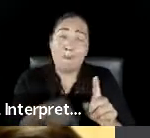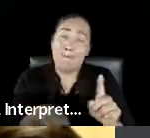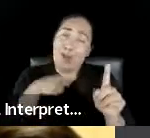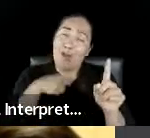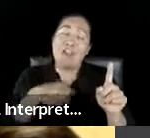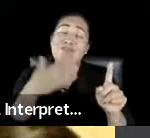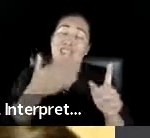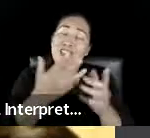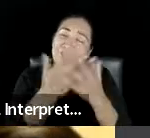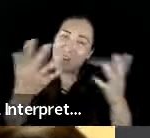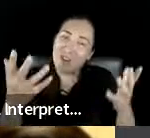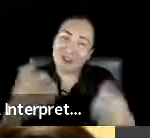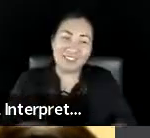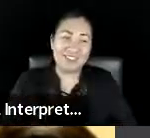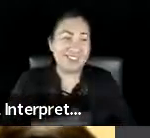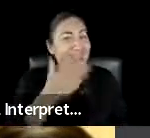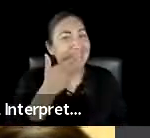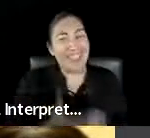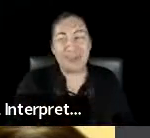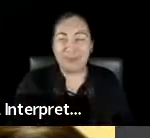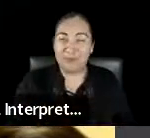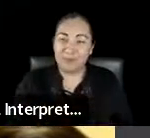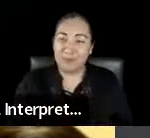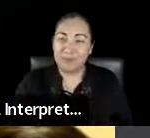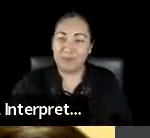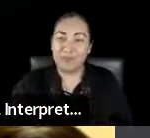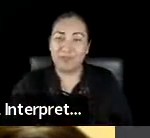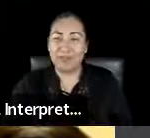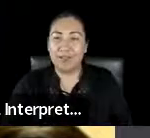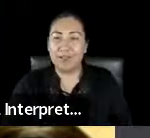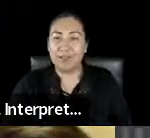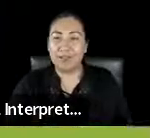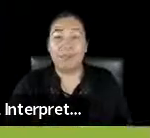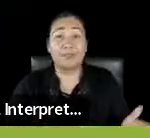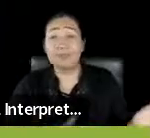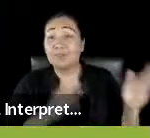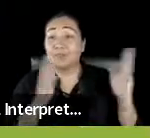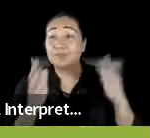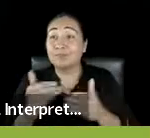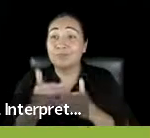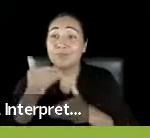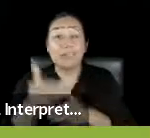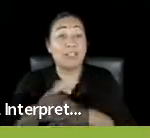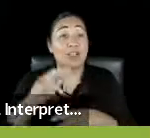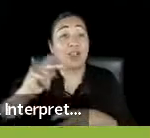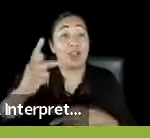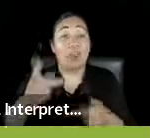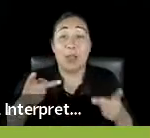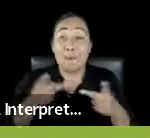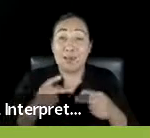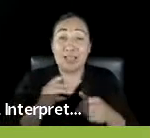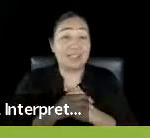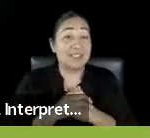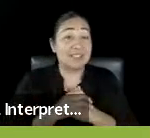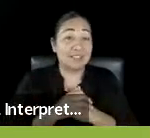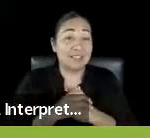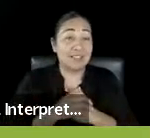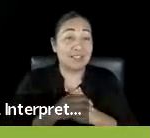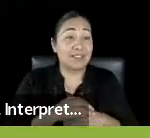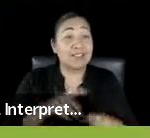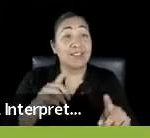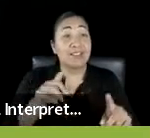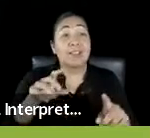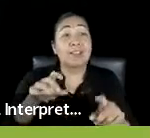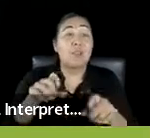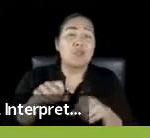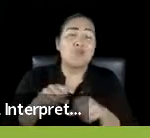much. Thank you. Thank you. All right, moving on to our next third place winner. It goes to Breaking